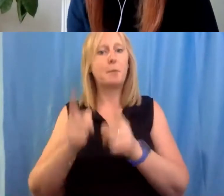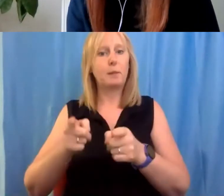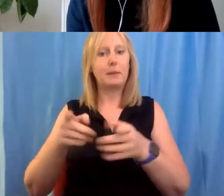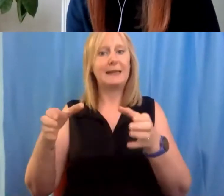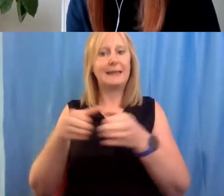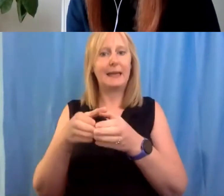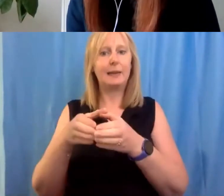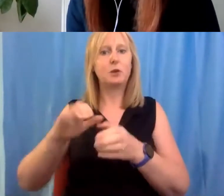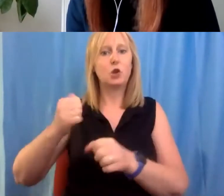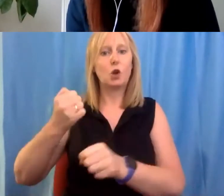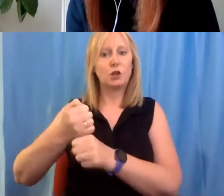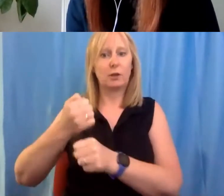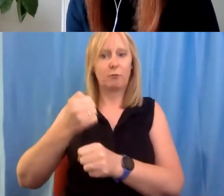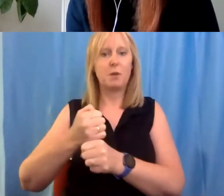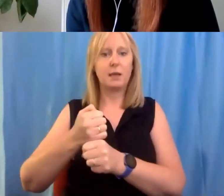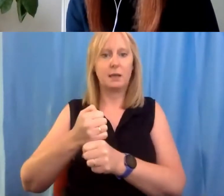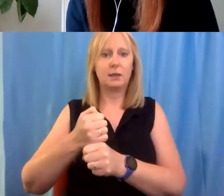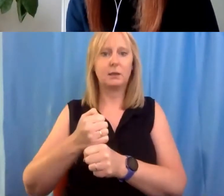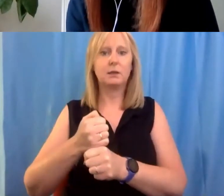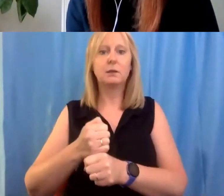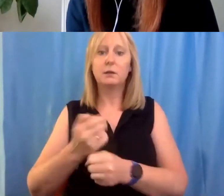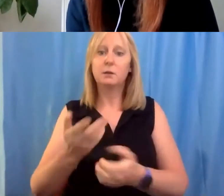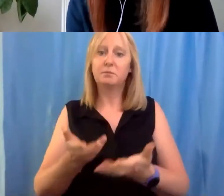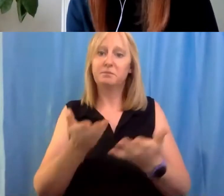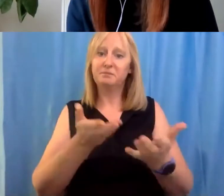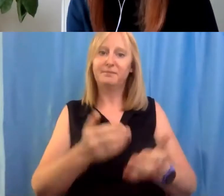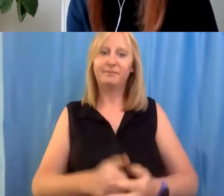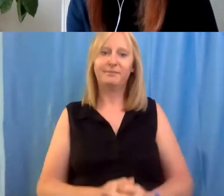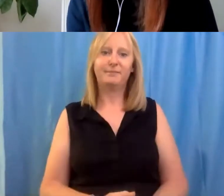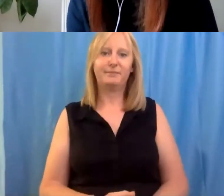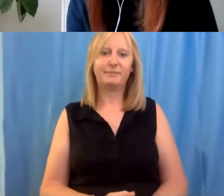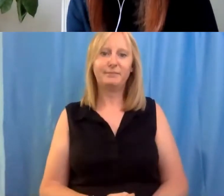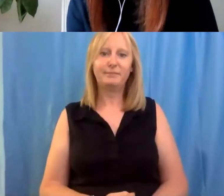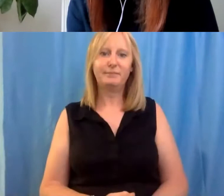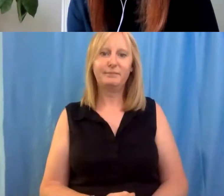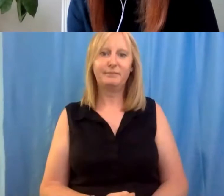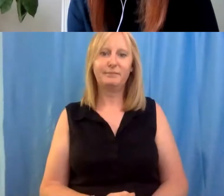will start our session. Robert, over to you.